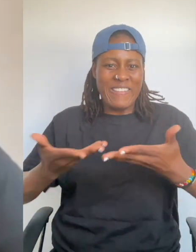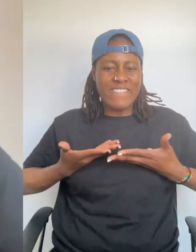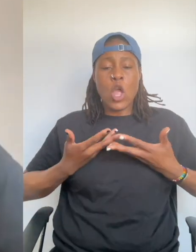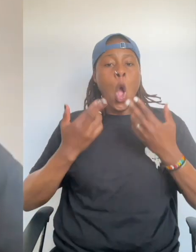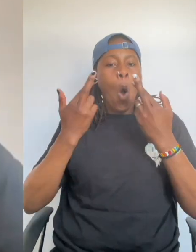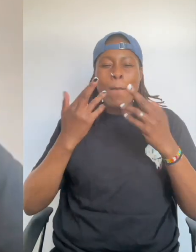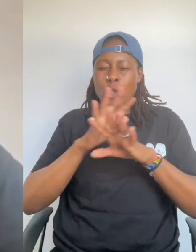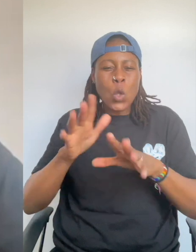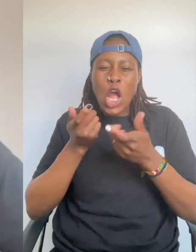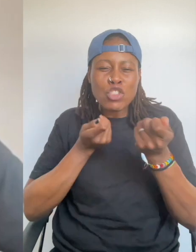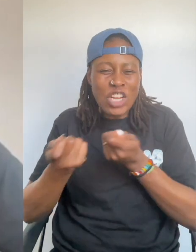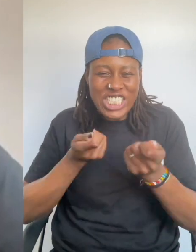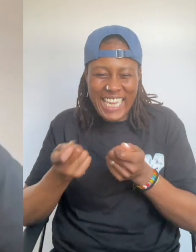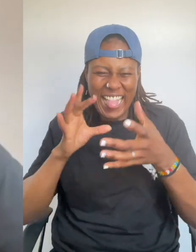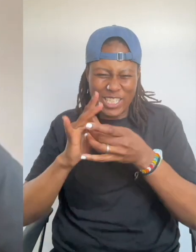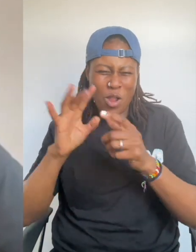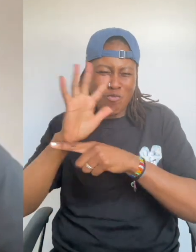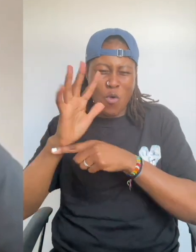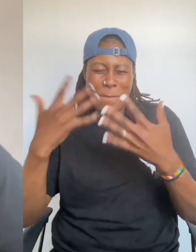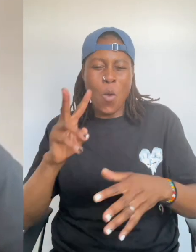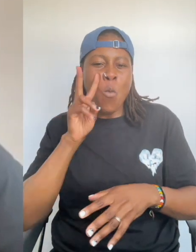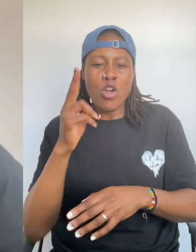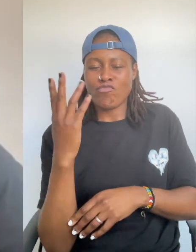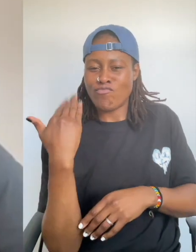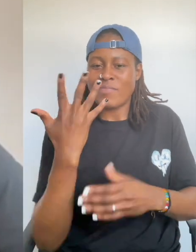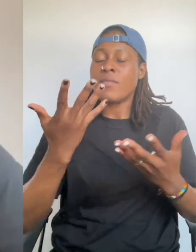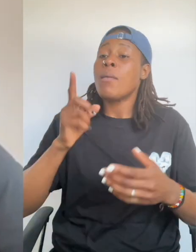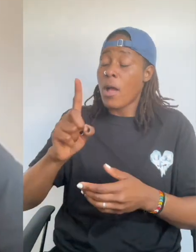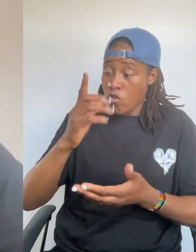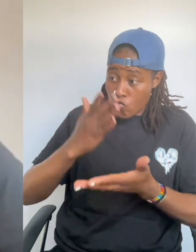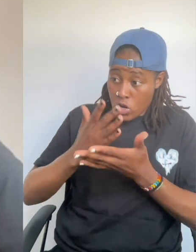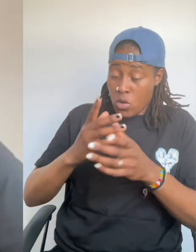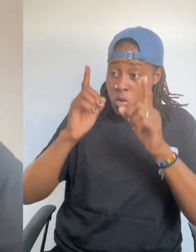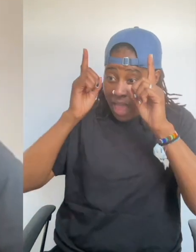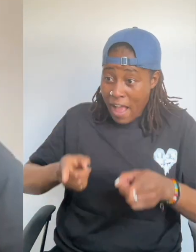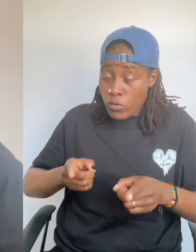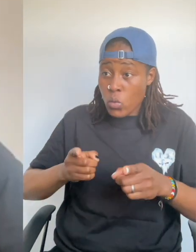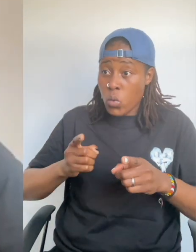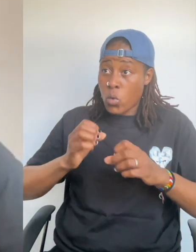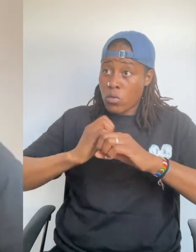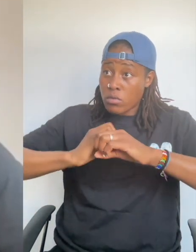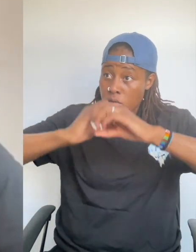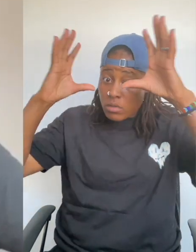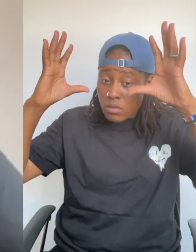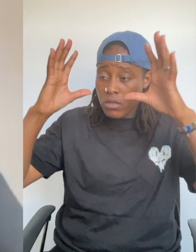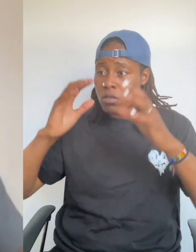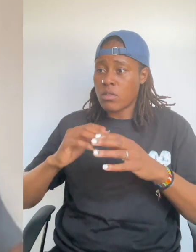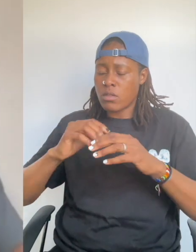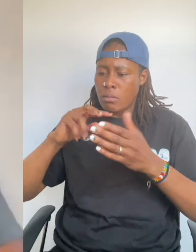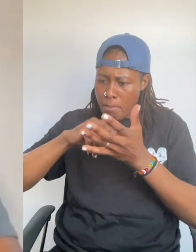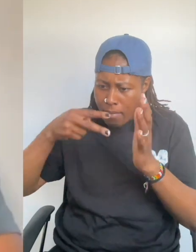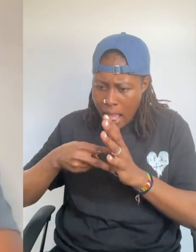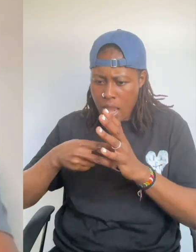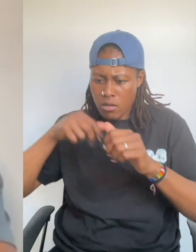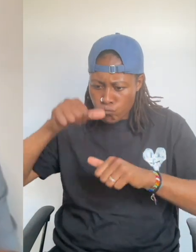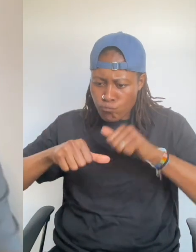based on a program I watched the other day. But it's like you really do have to, map things out, take it step by